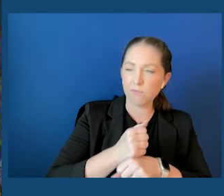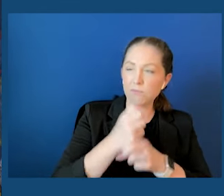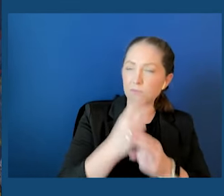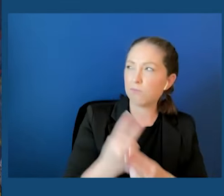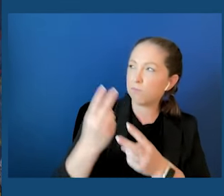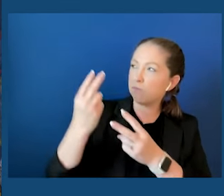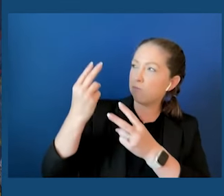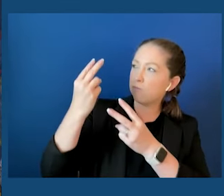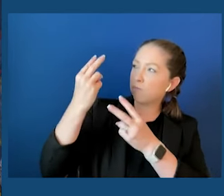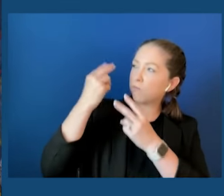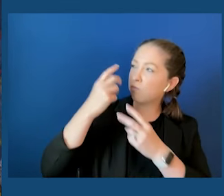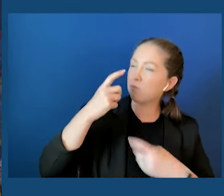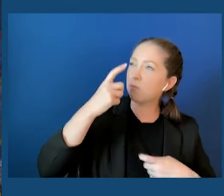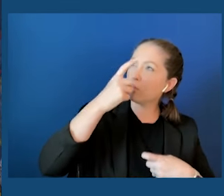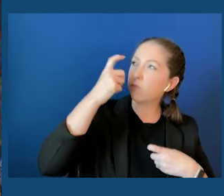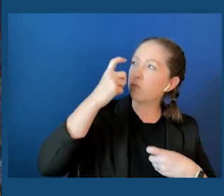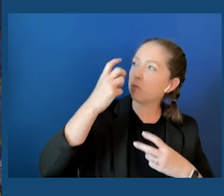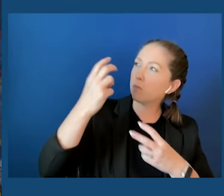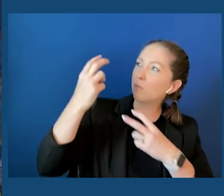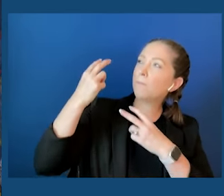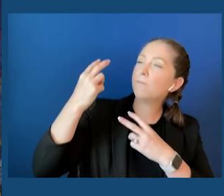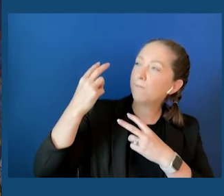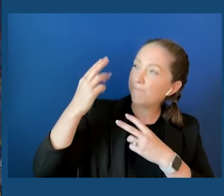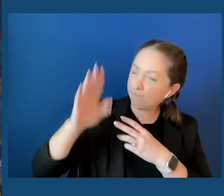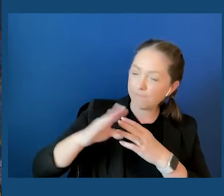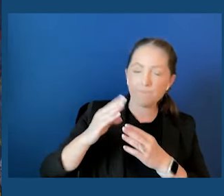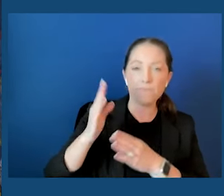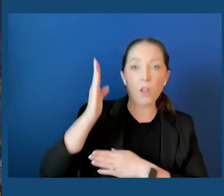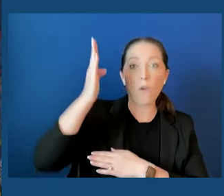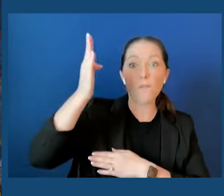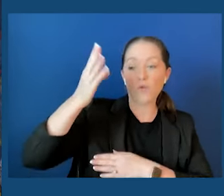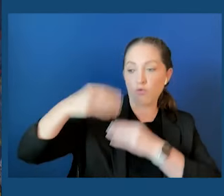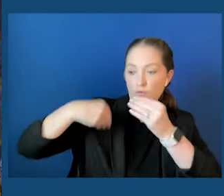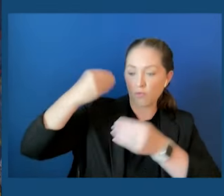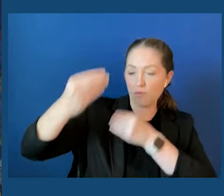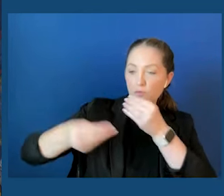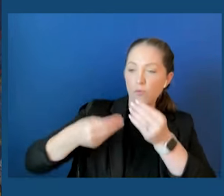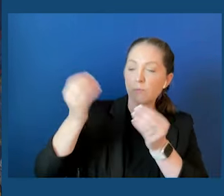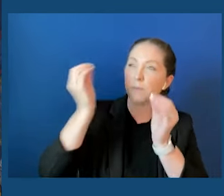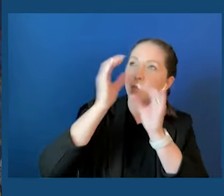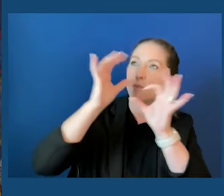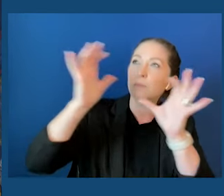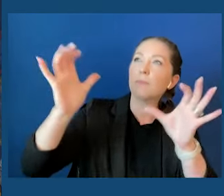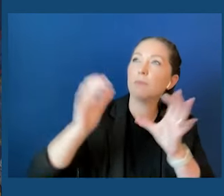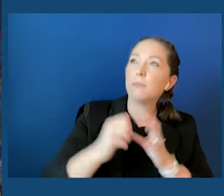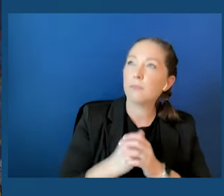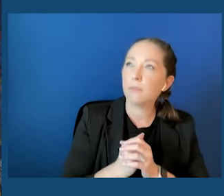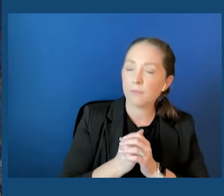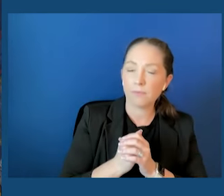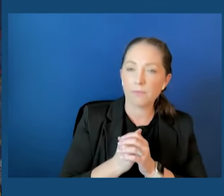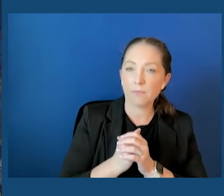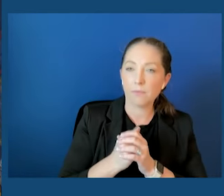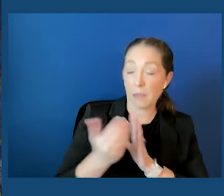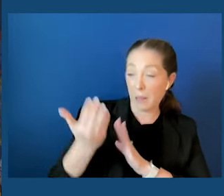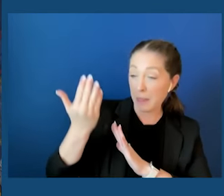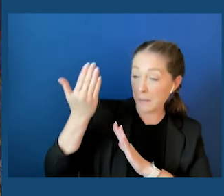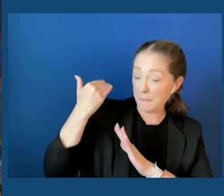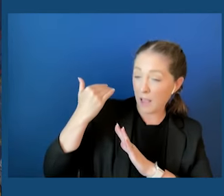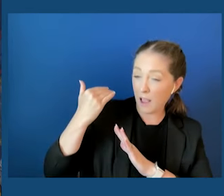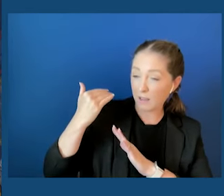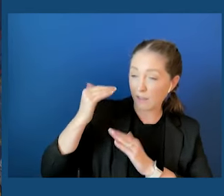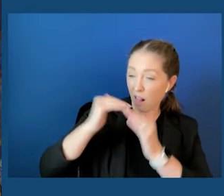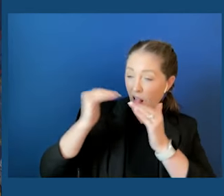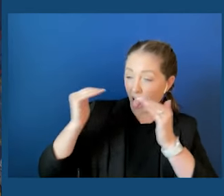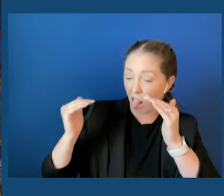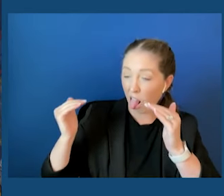of future generations, shine a light on the injustices of the past, and be a beacon of hope that will